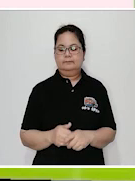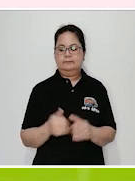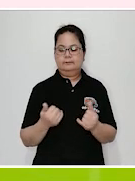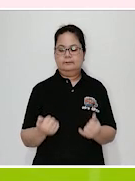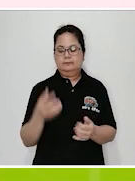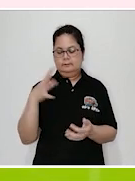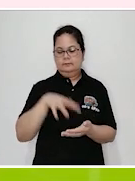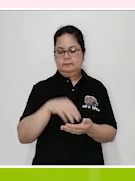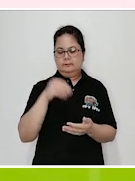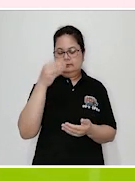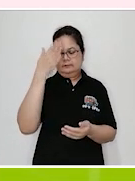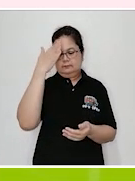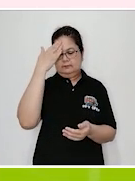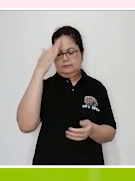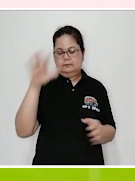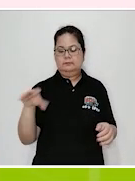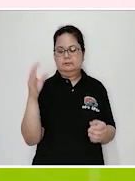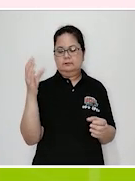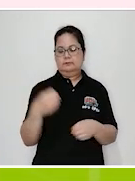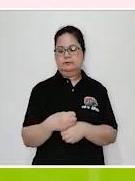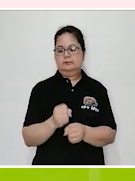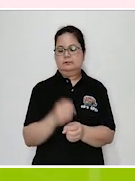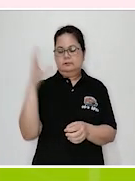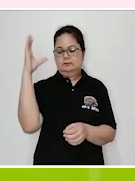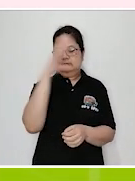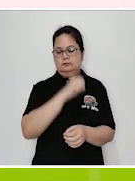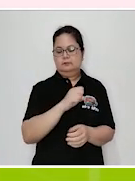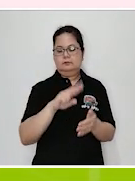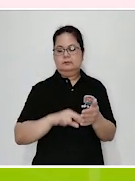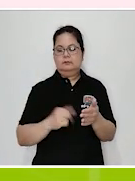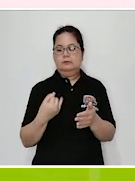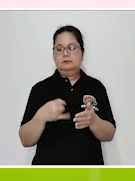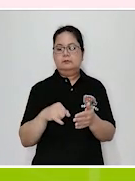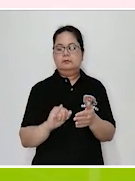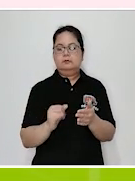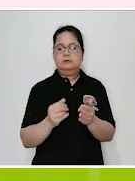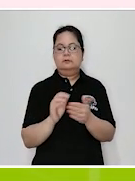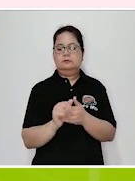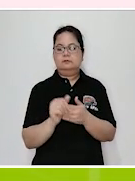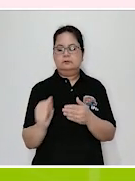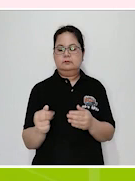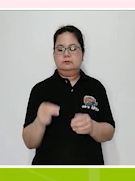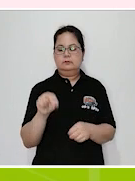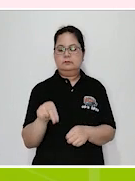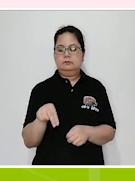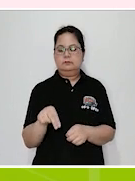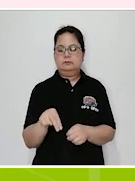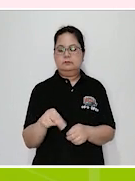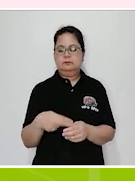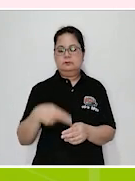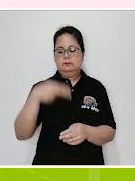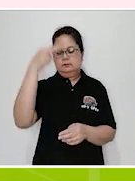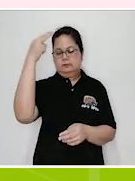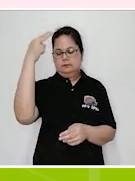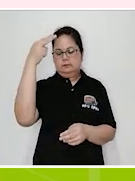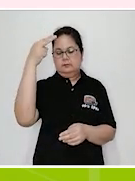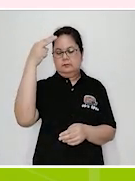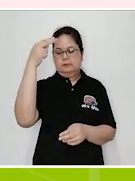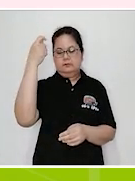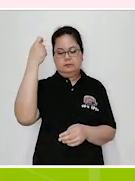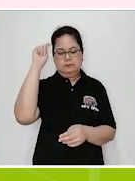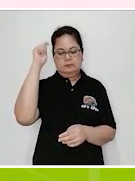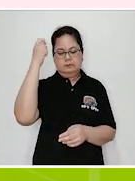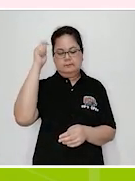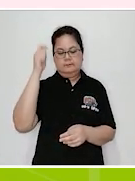Now you know that making predictions is a basic reading skill that requires higher level